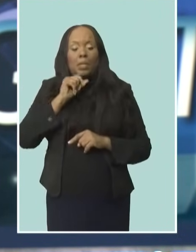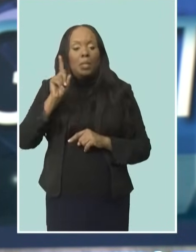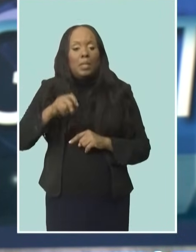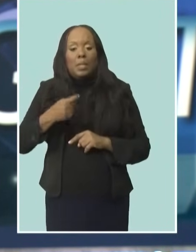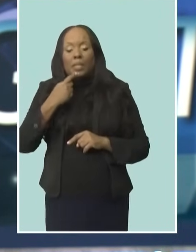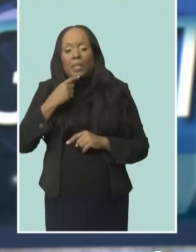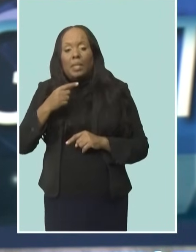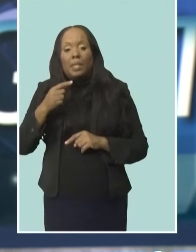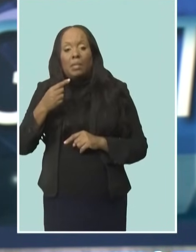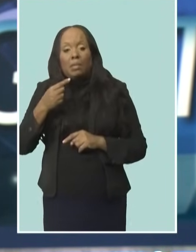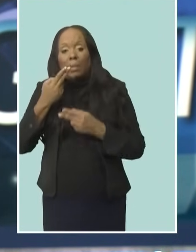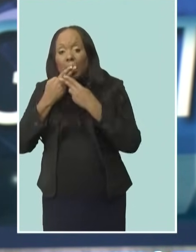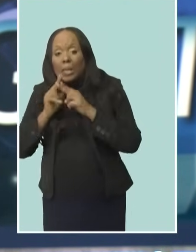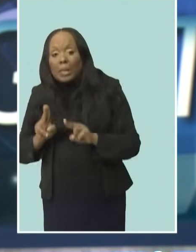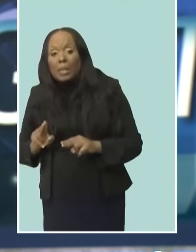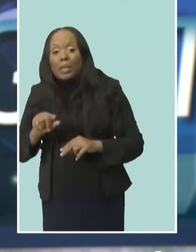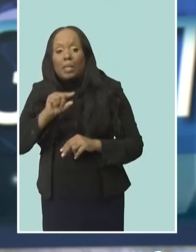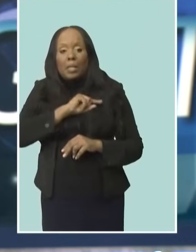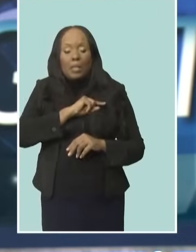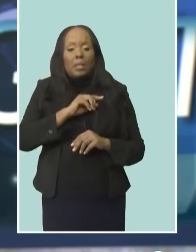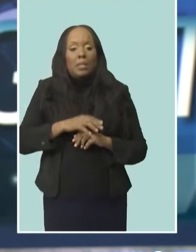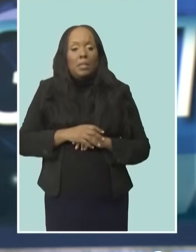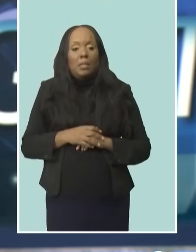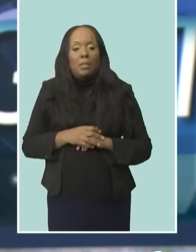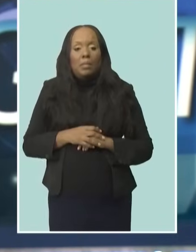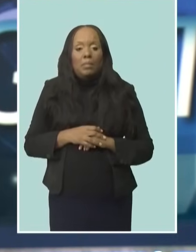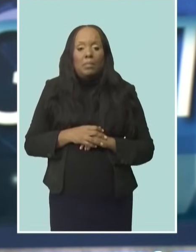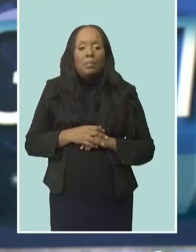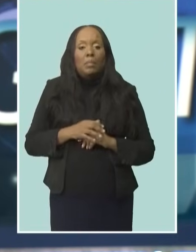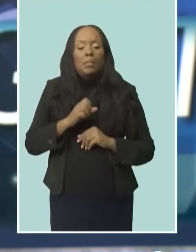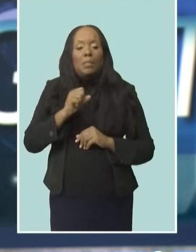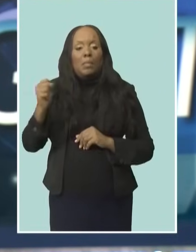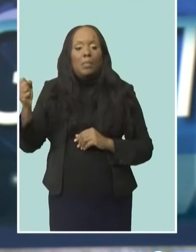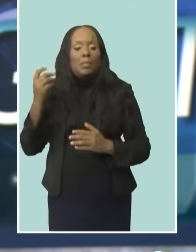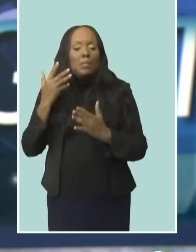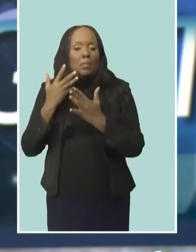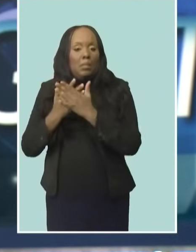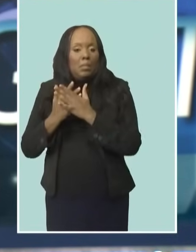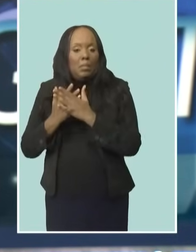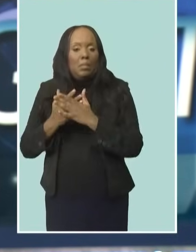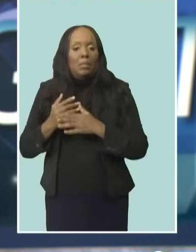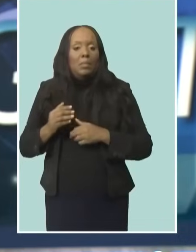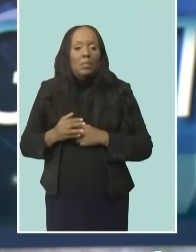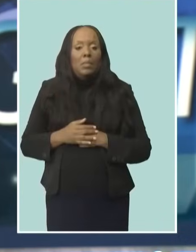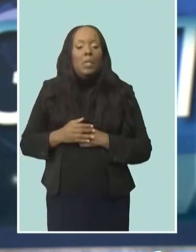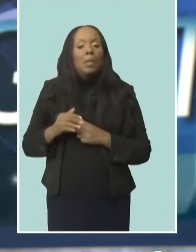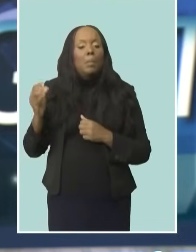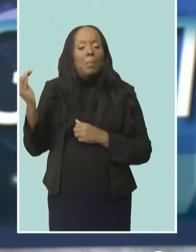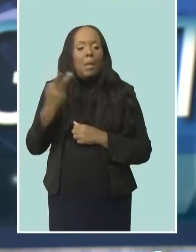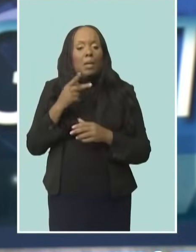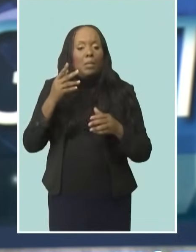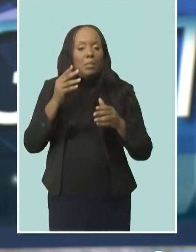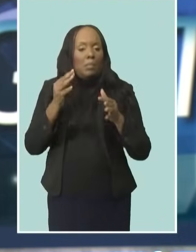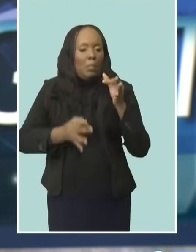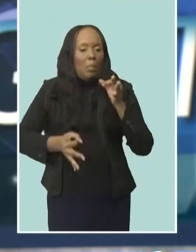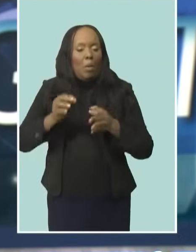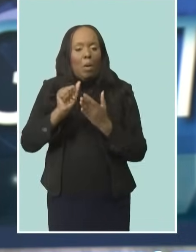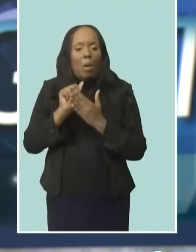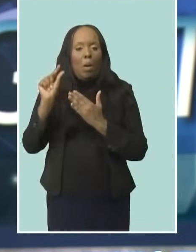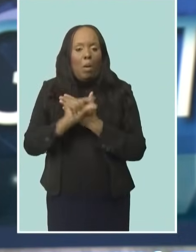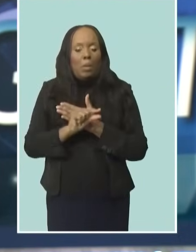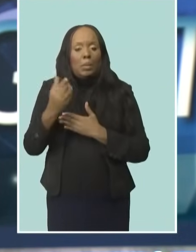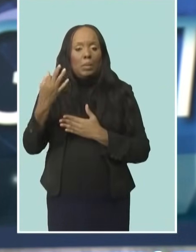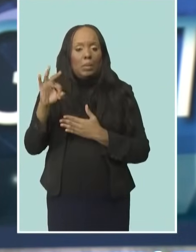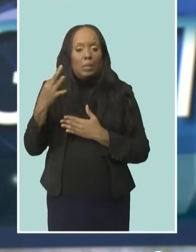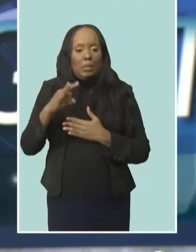were not required to plead to the offences and have been remanded to reappear in court on August 19th.